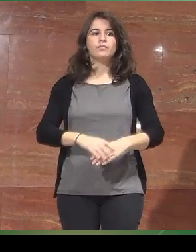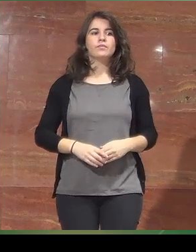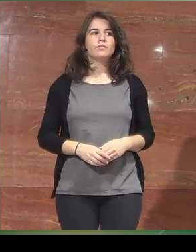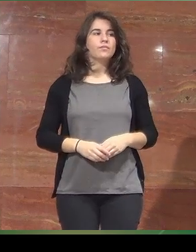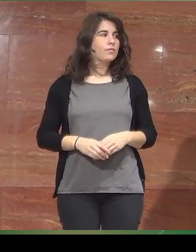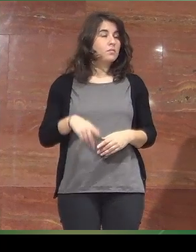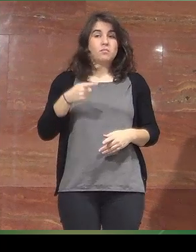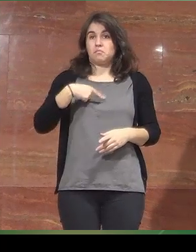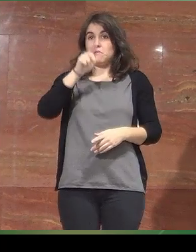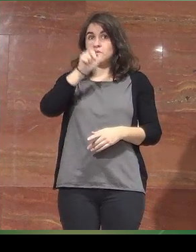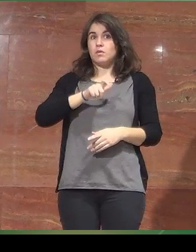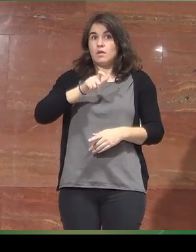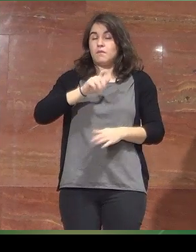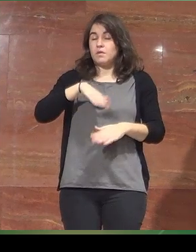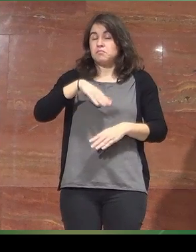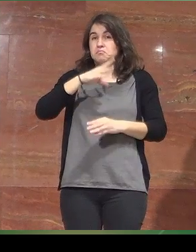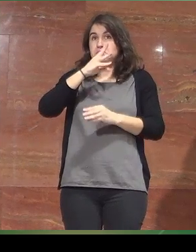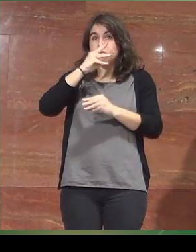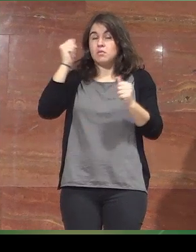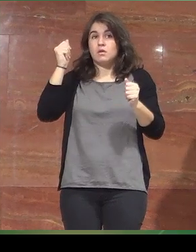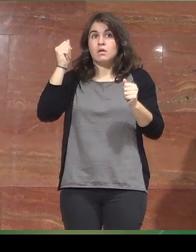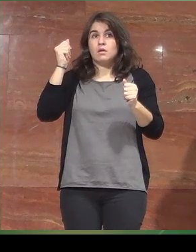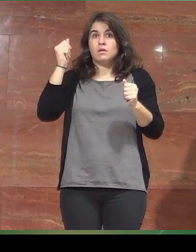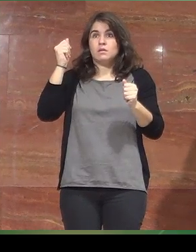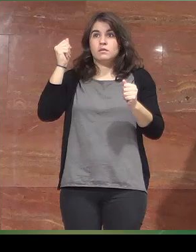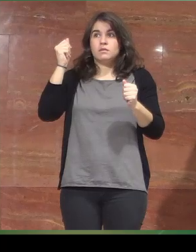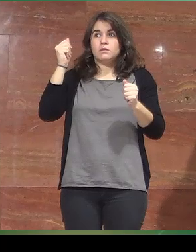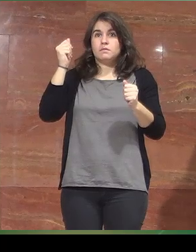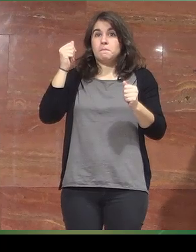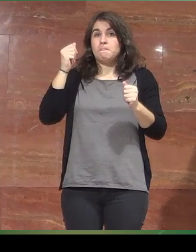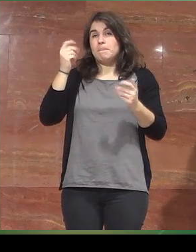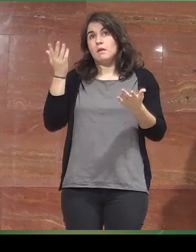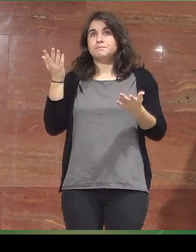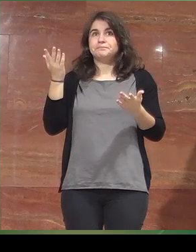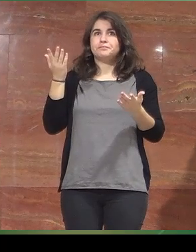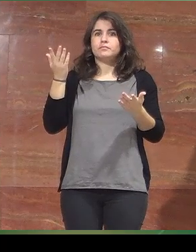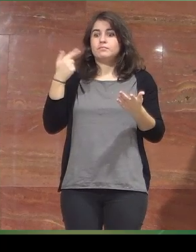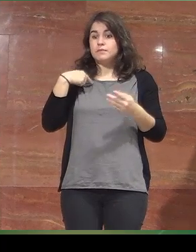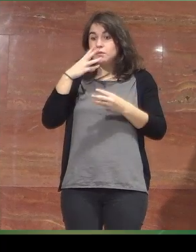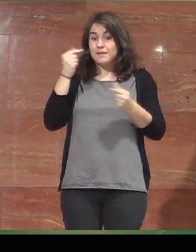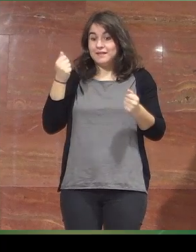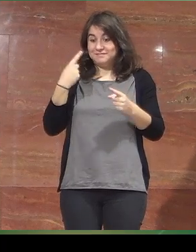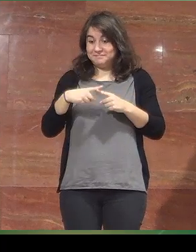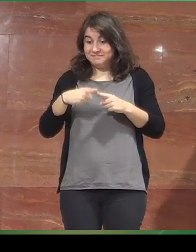absolutely disoriented. So we have to look that our,